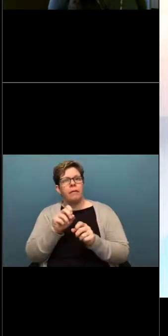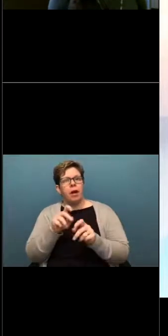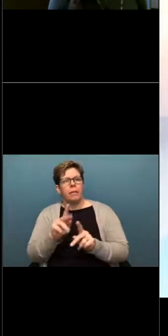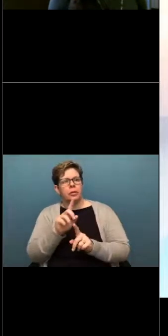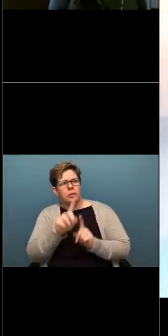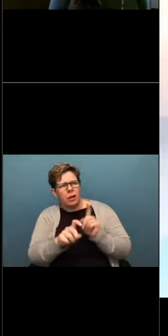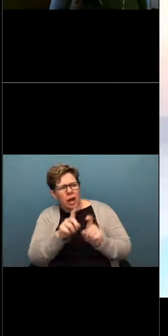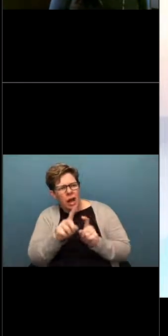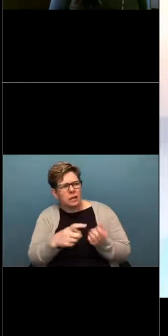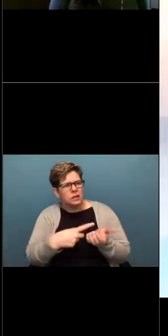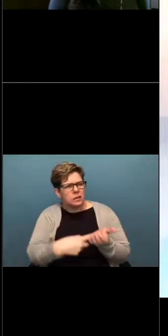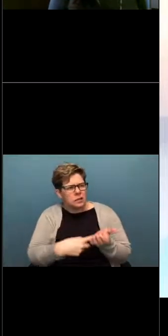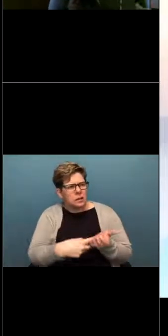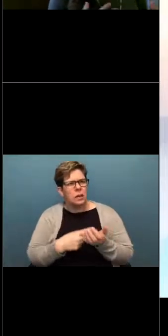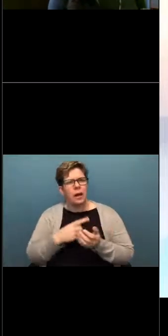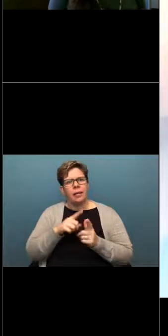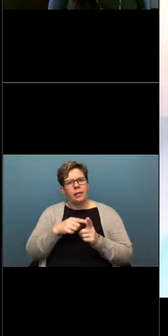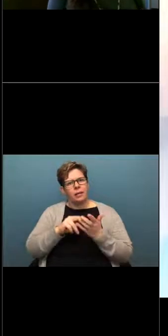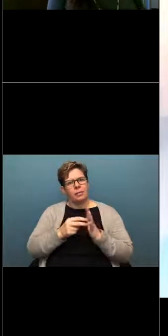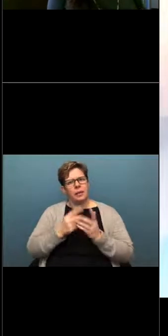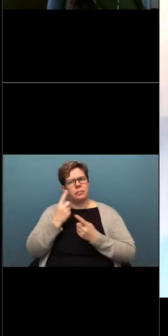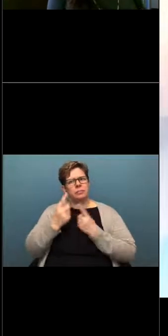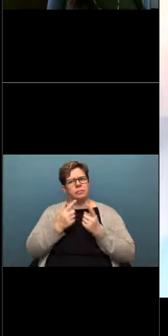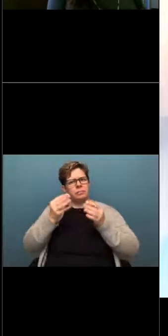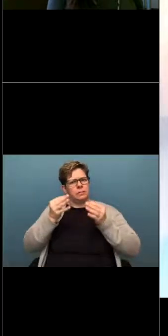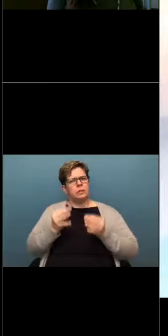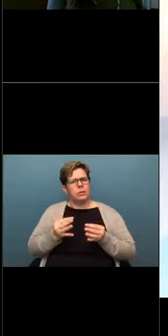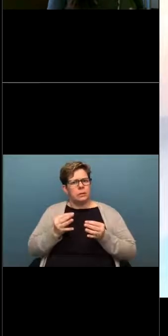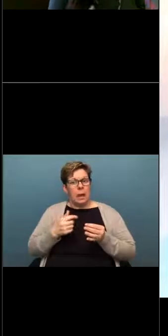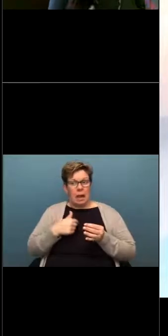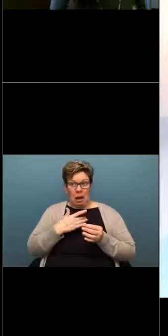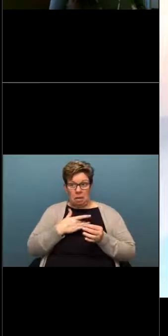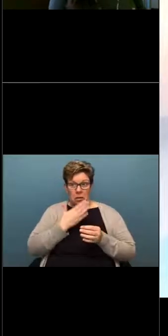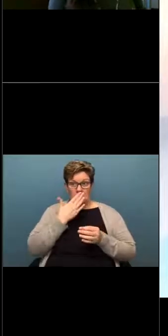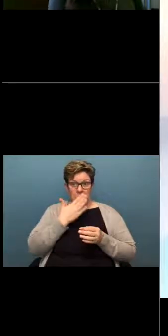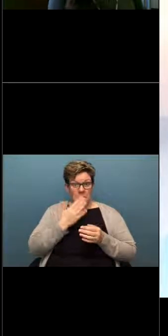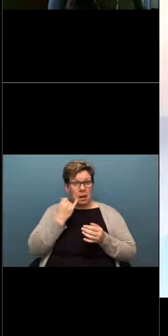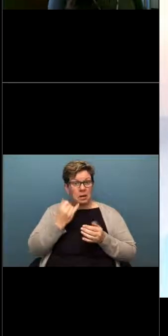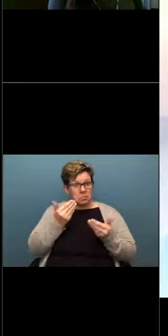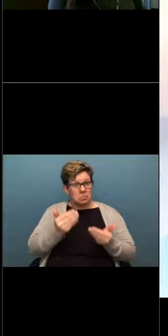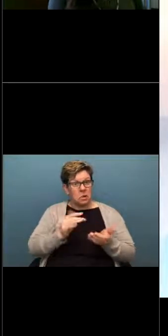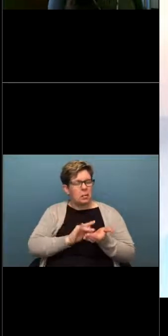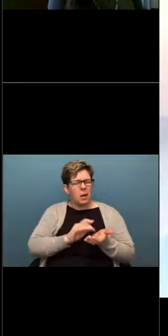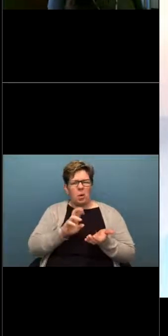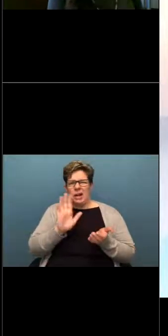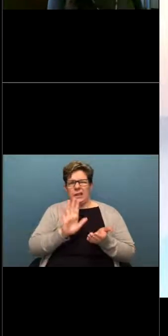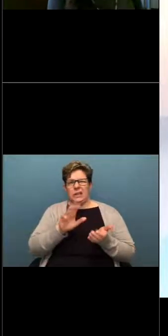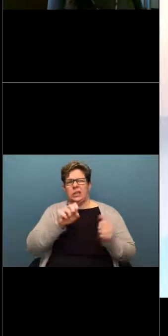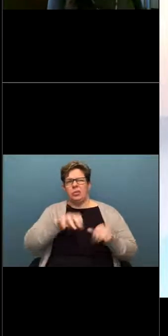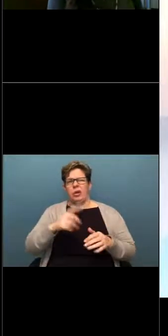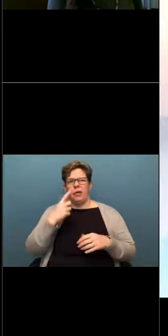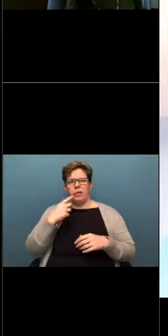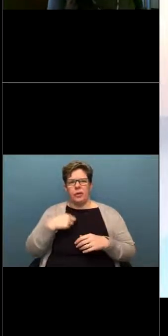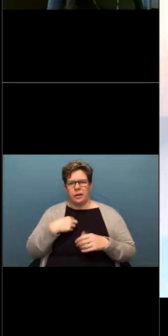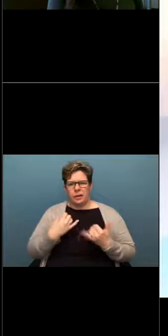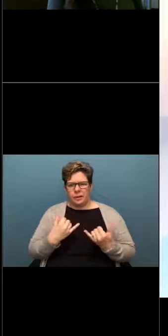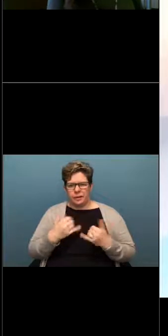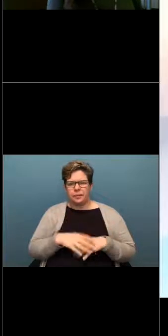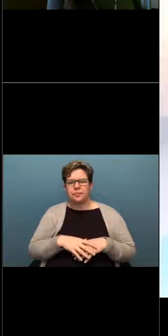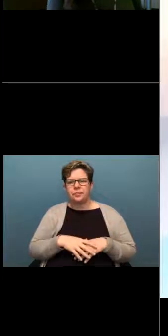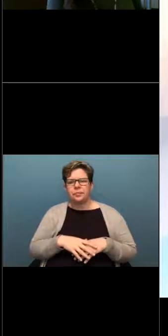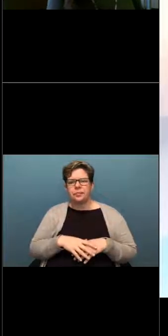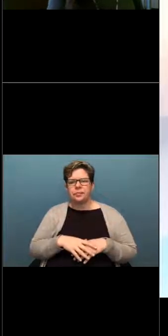good decision alongside your provider to determine what's right for you. And information sharing is really a two-way street.